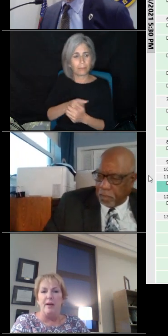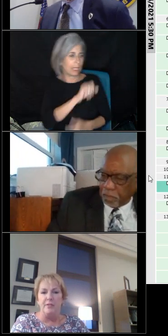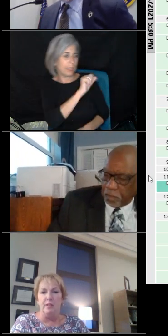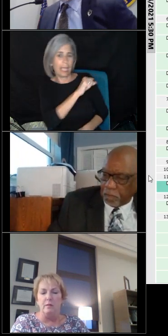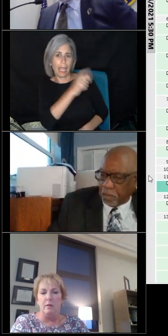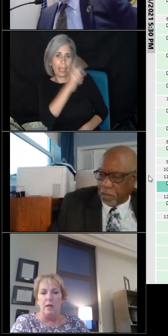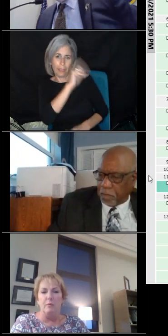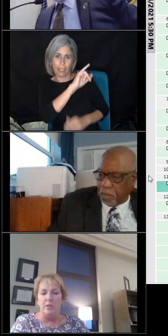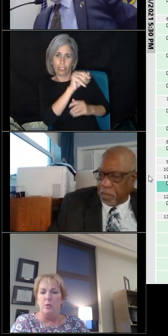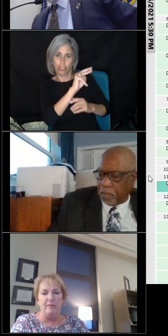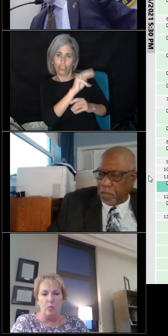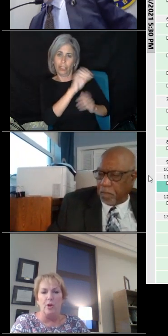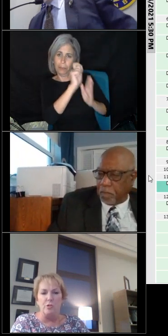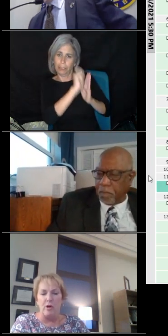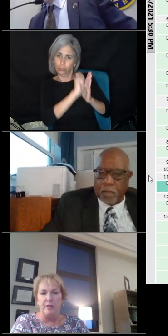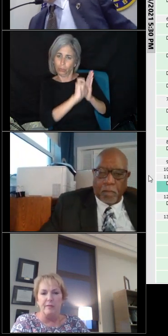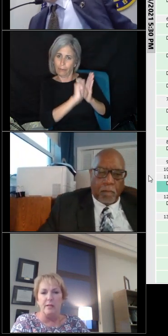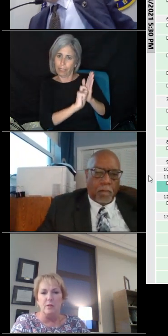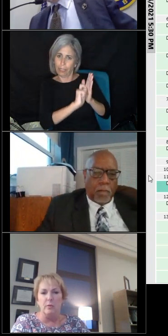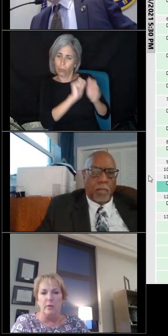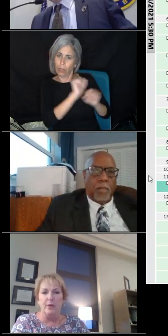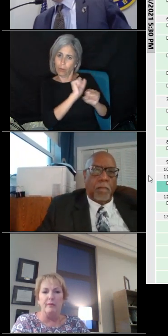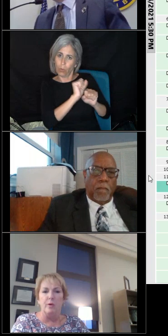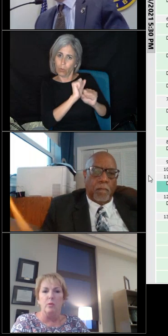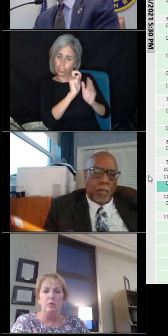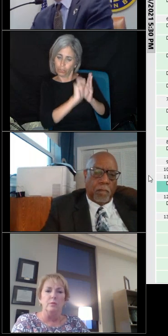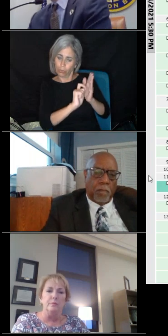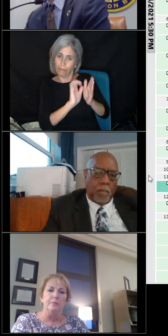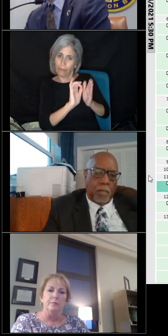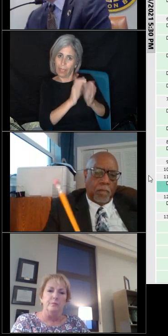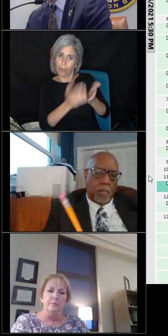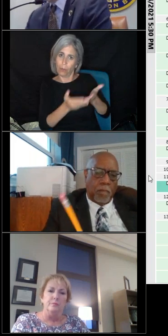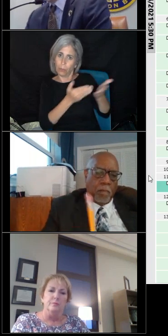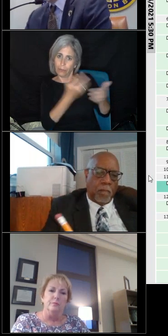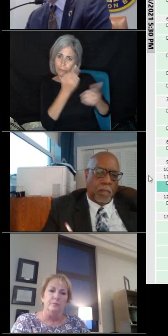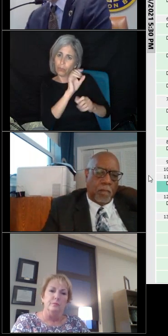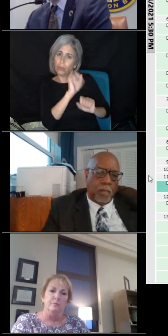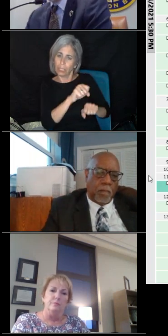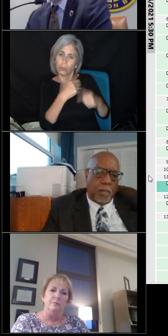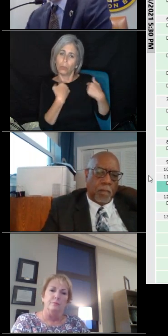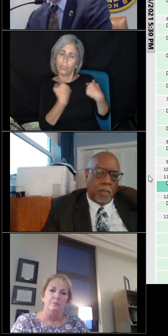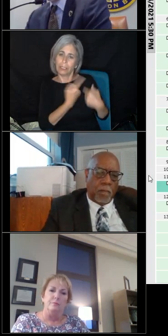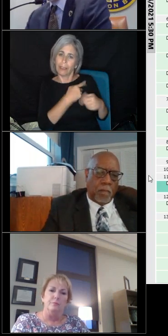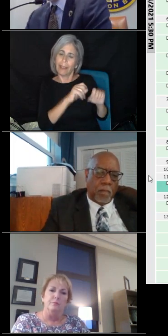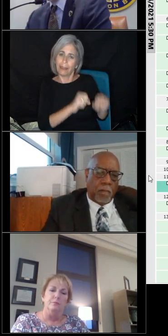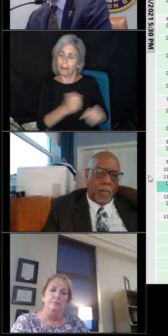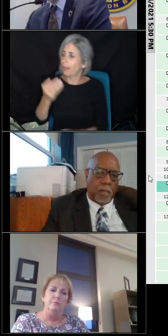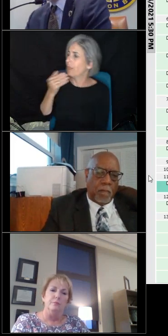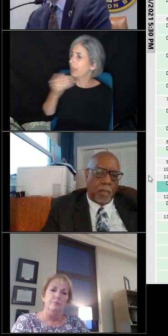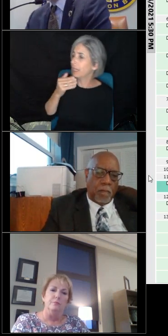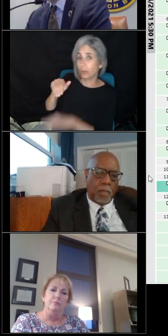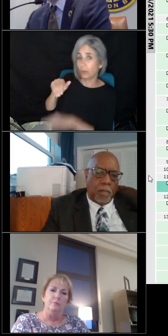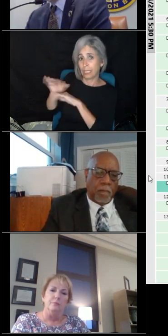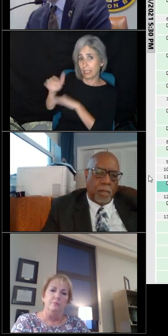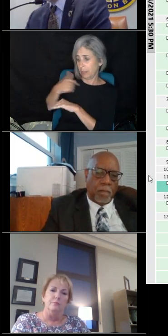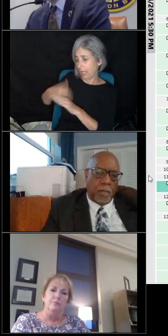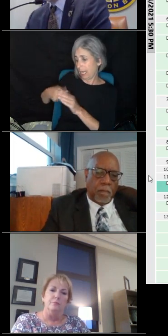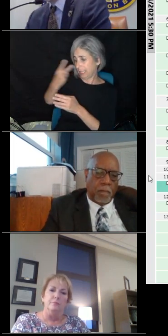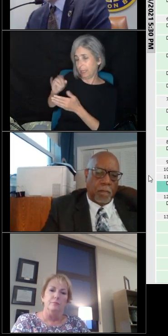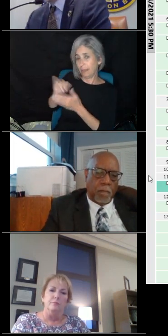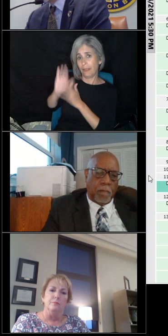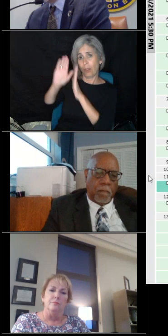Jim has drafted, we do have a working draft of that, so we can bring that forward. Thank you. And if you could send it to me so I can see it,